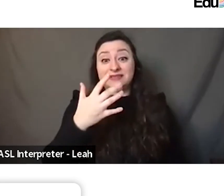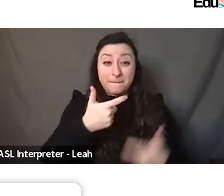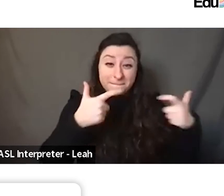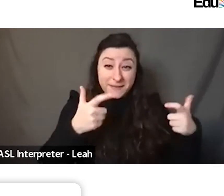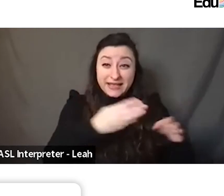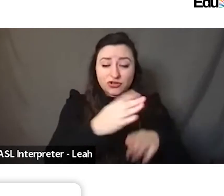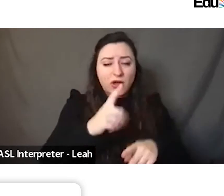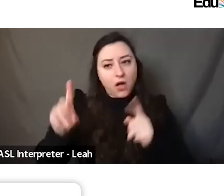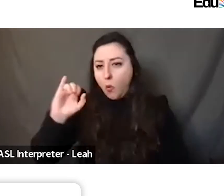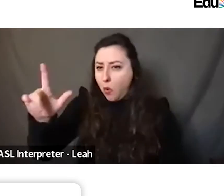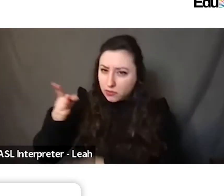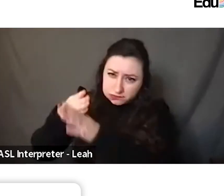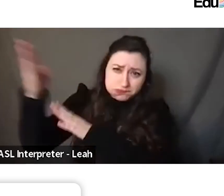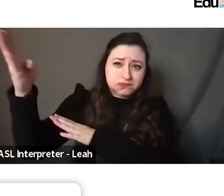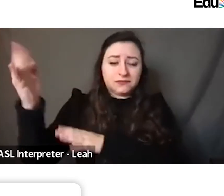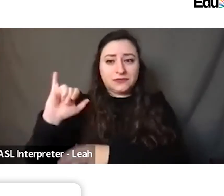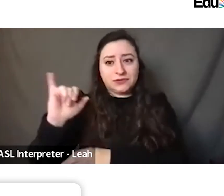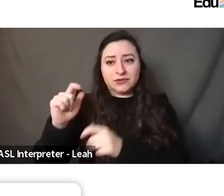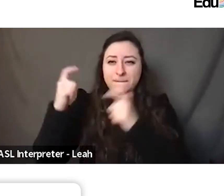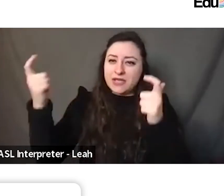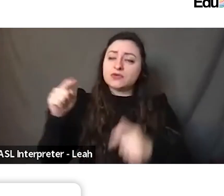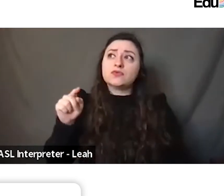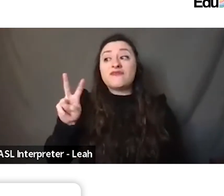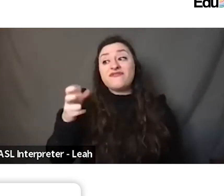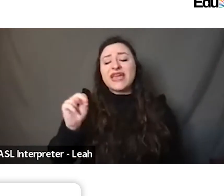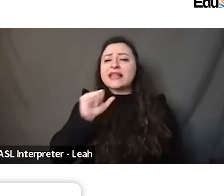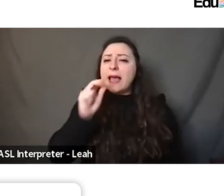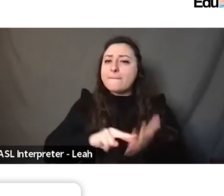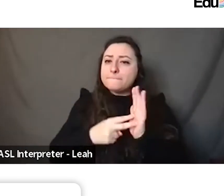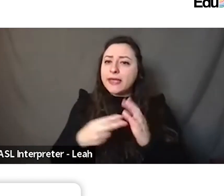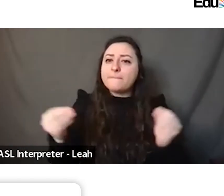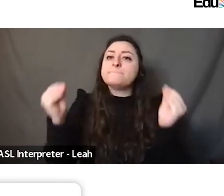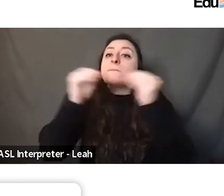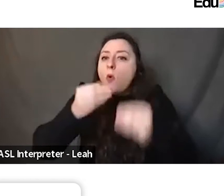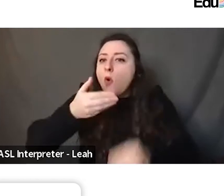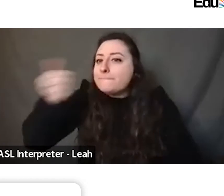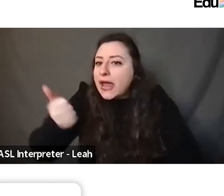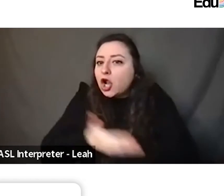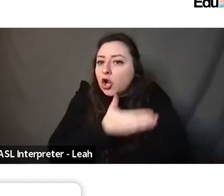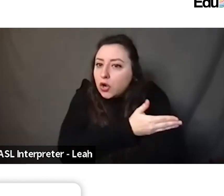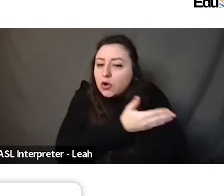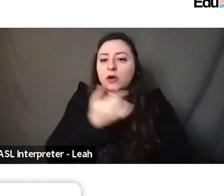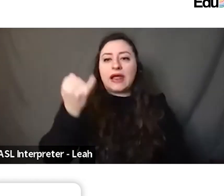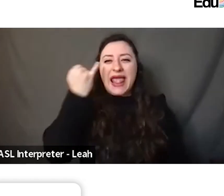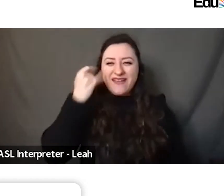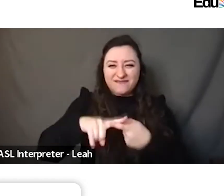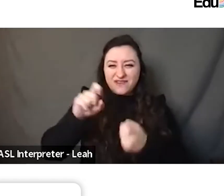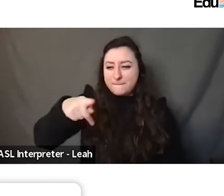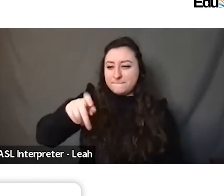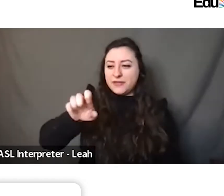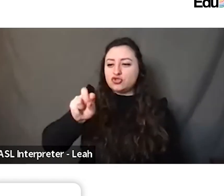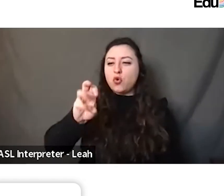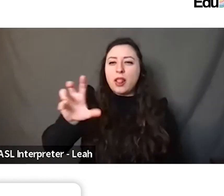vegan leather is not necessarily more sustainable than natural leather if it's made by petroleum for a plastic product.